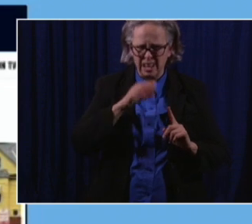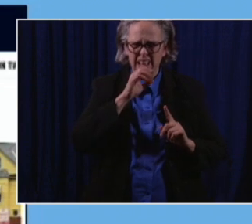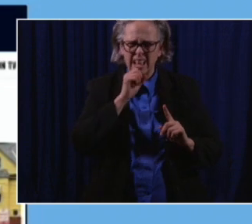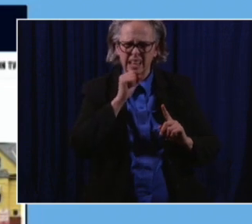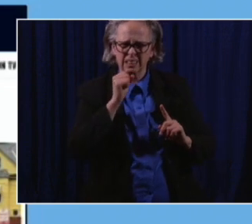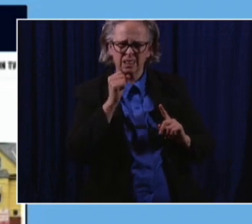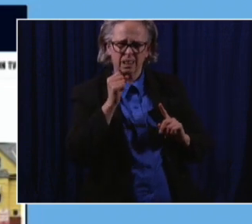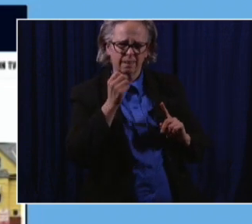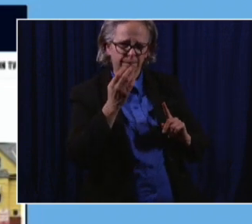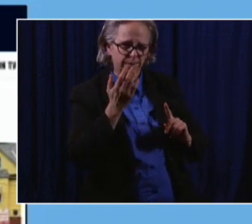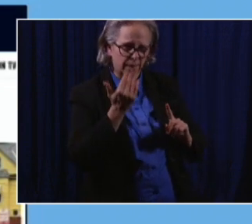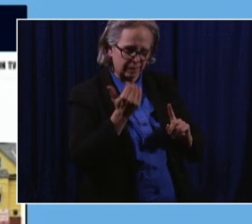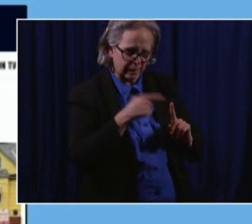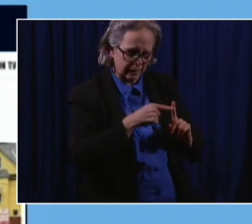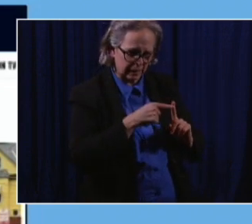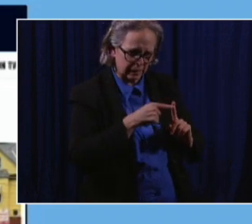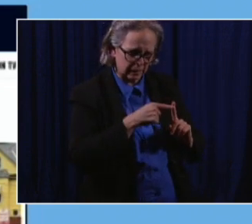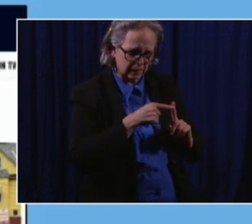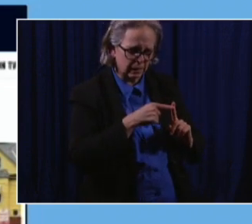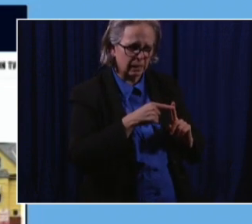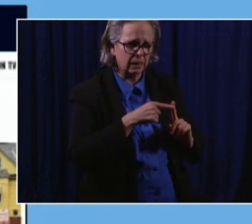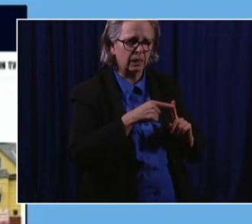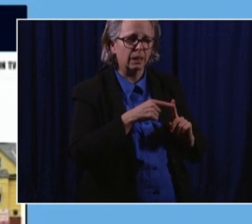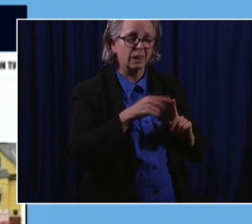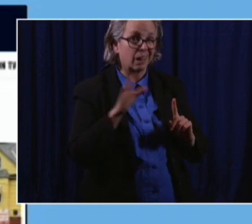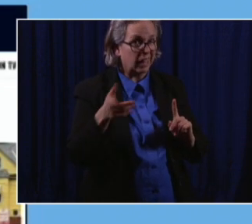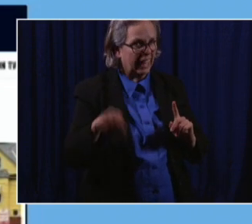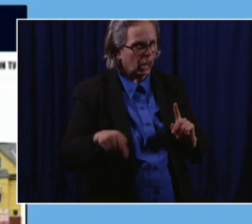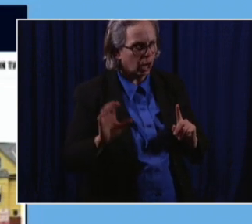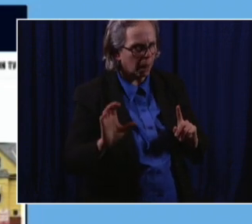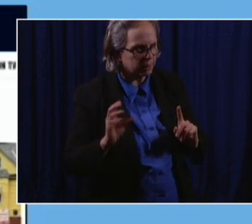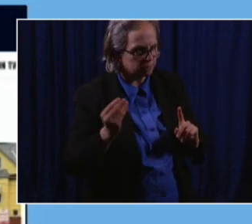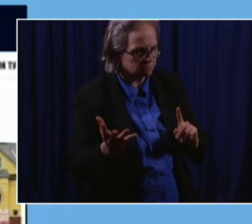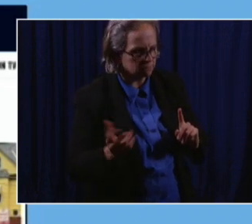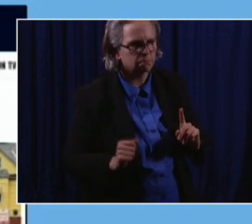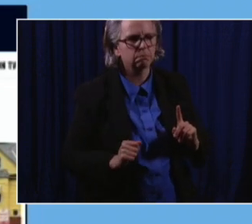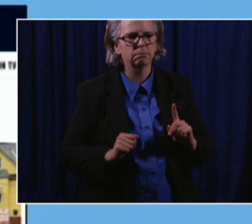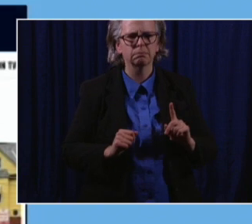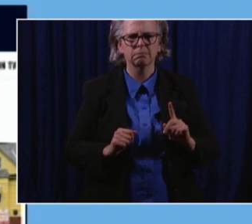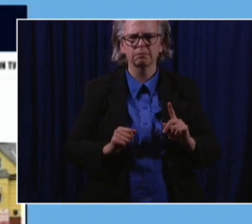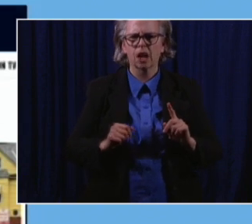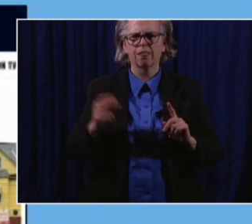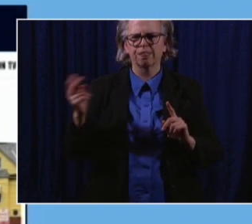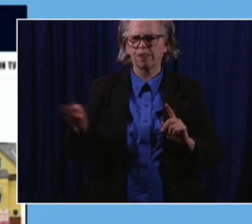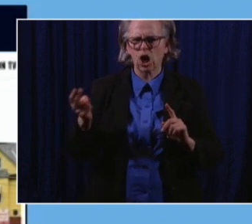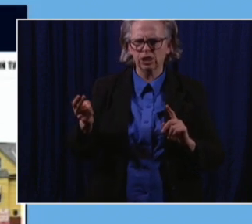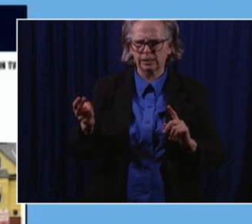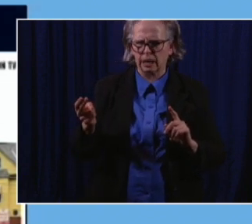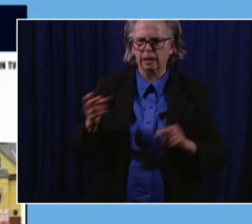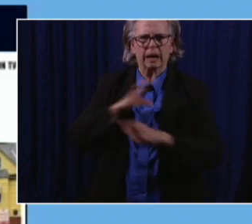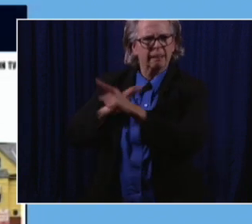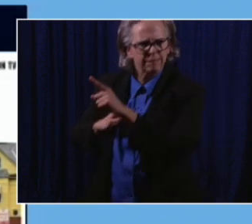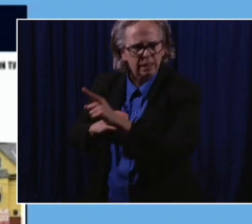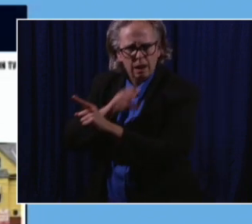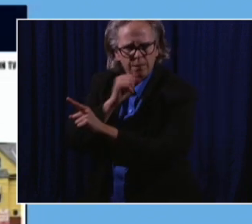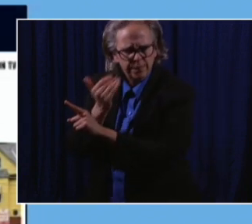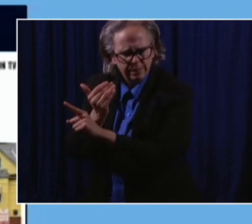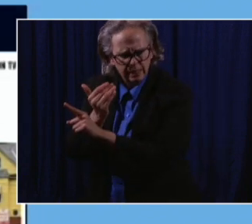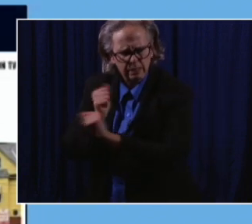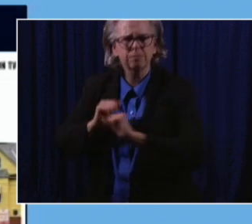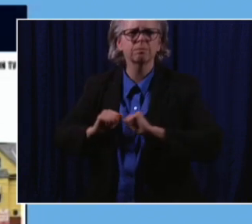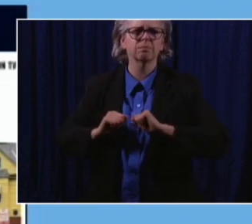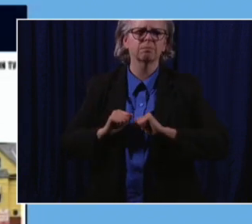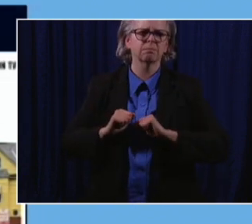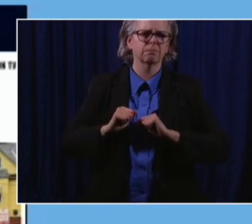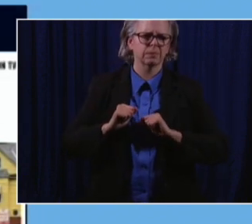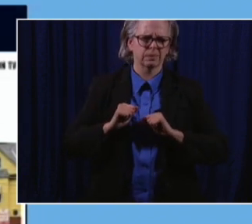latest homicide victims in Columbus. Then on Thursday in Cleveland, 15-year-old boy found dead in field